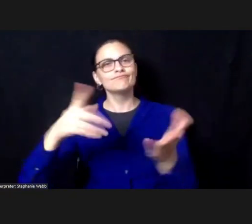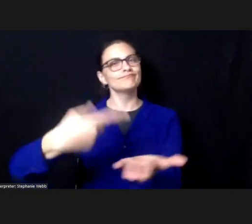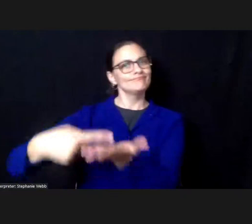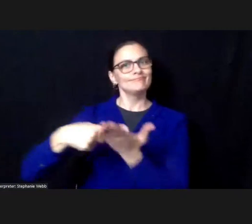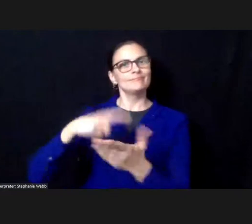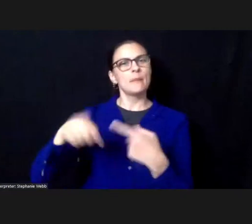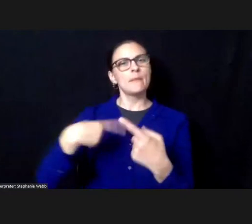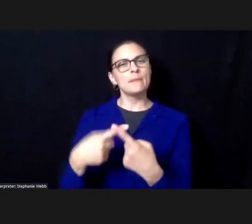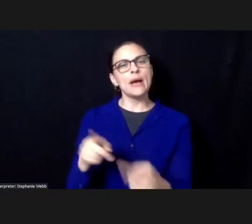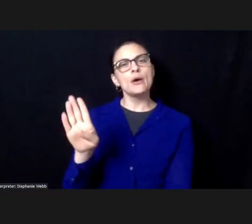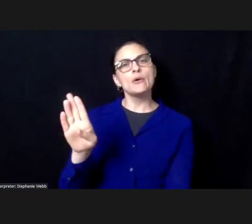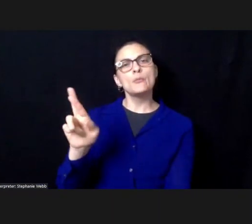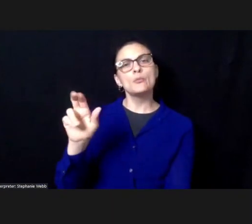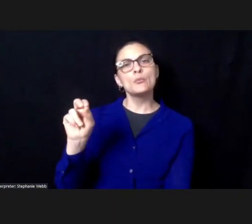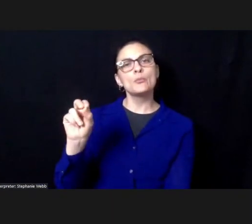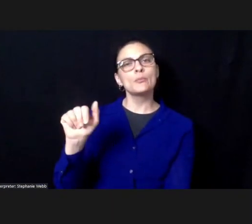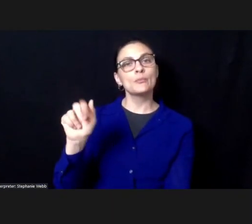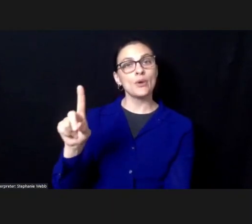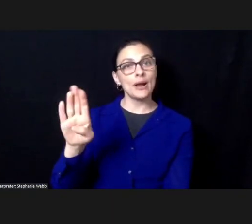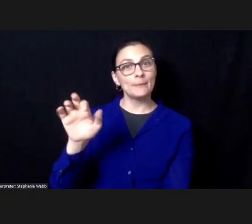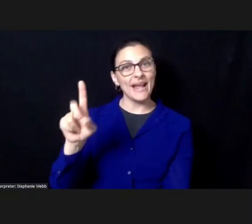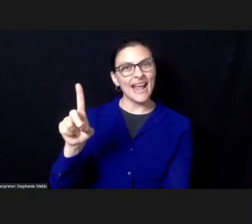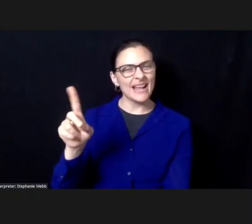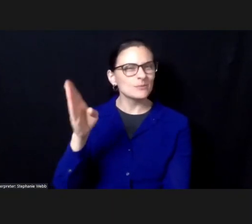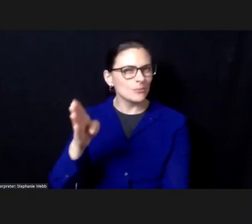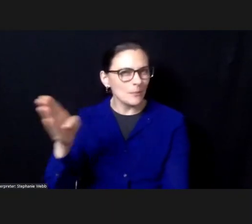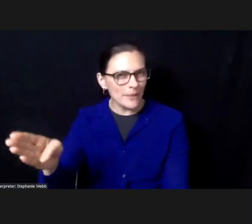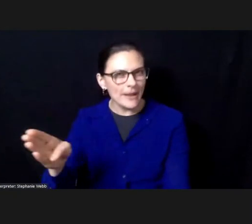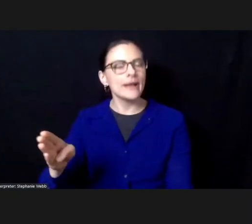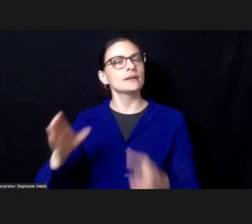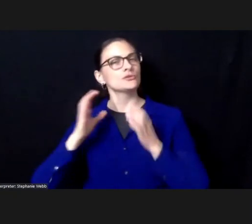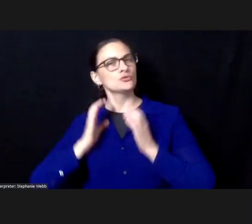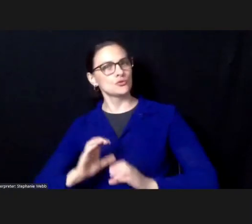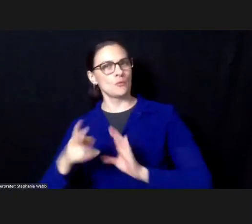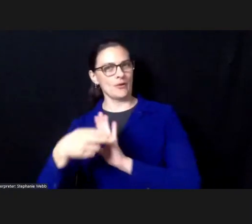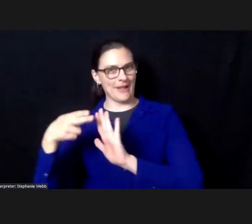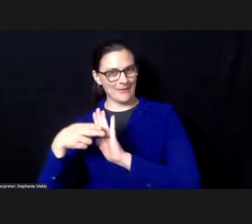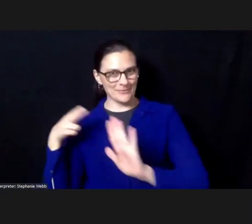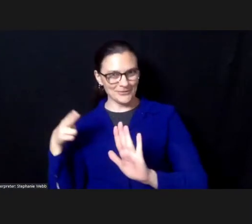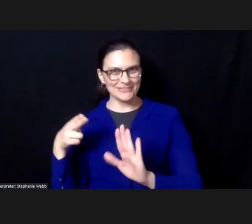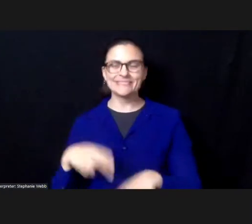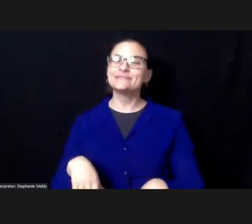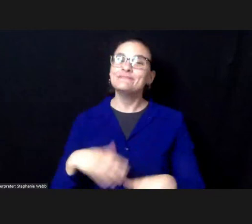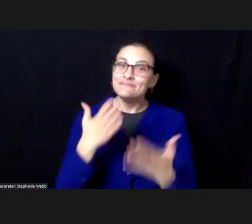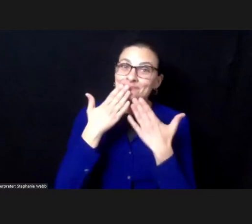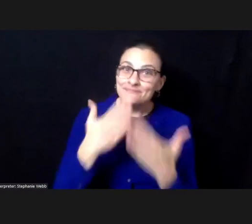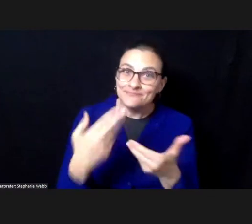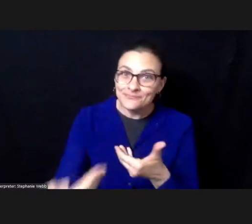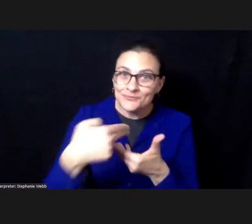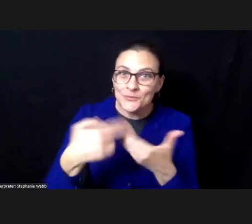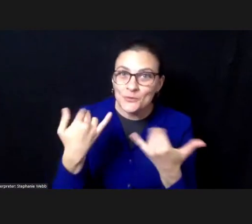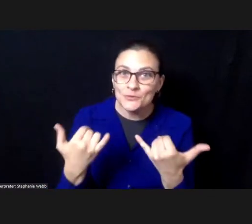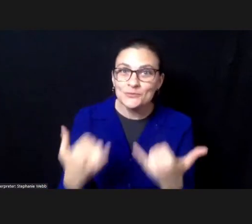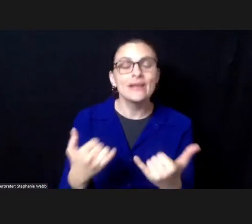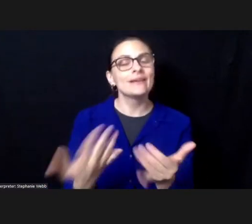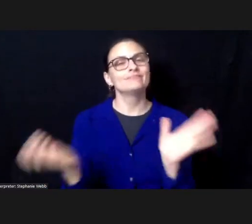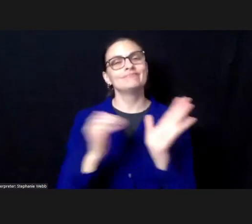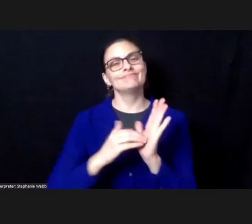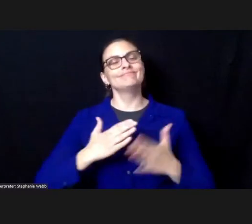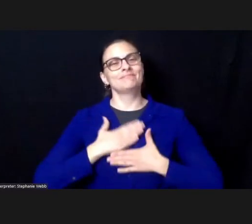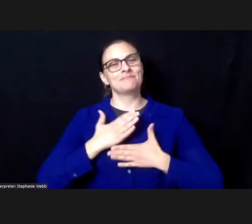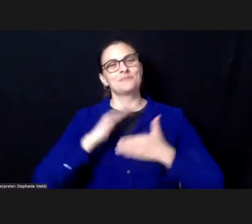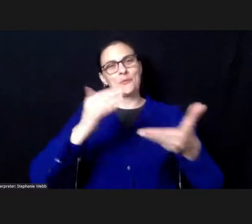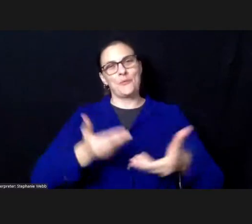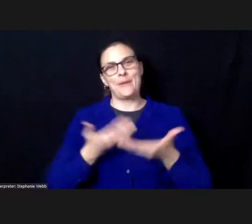today. I'm happy to welcome you to the Federal Communication Commission's, second public hearing on broadband